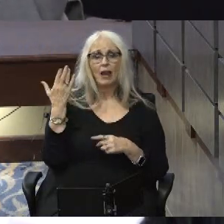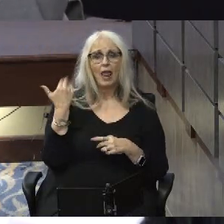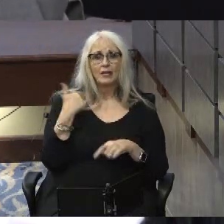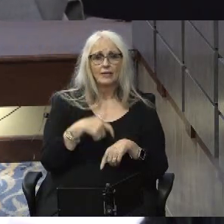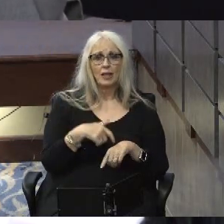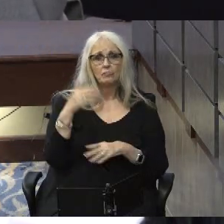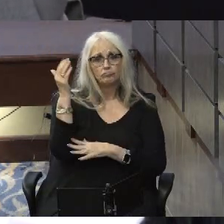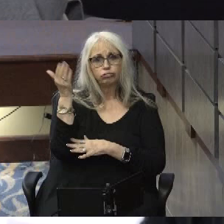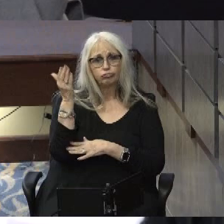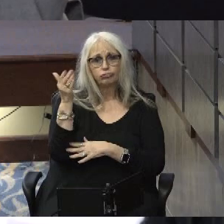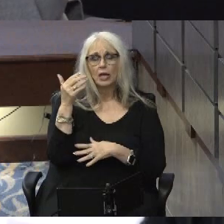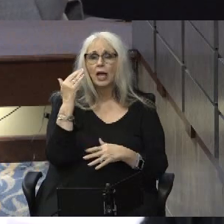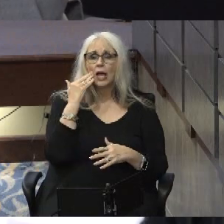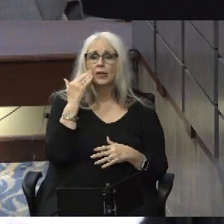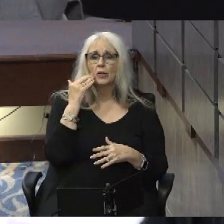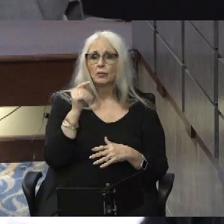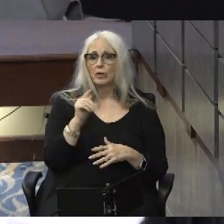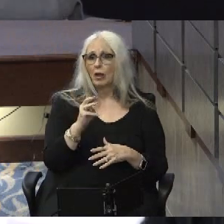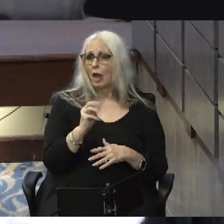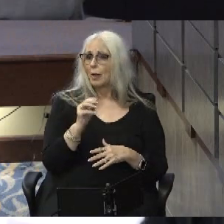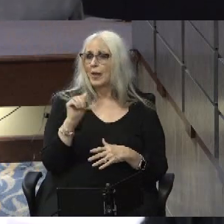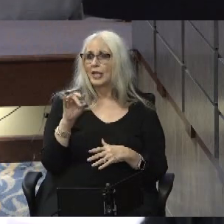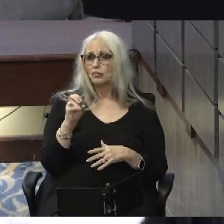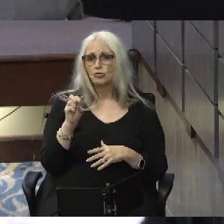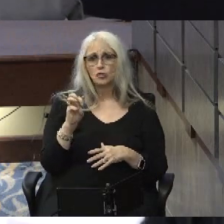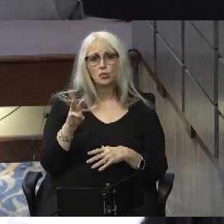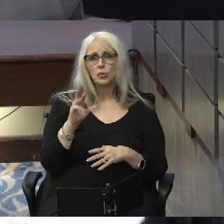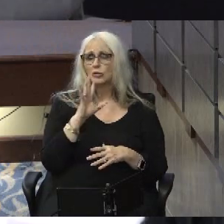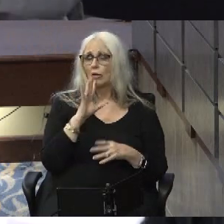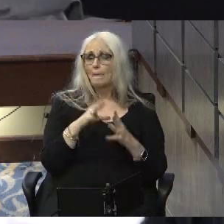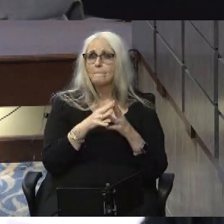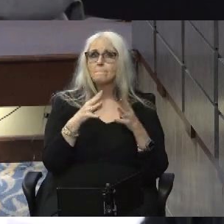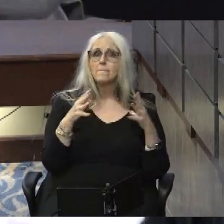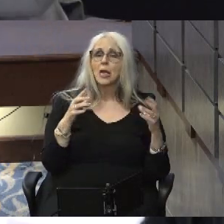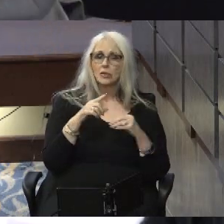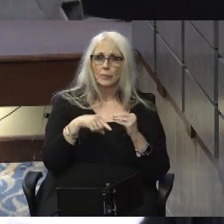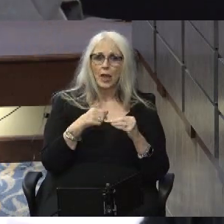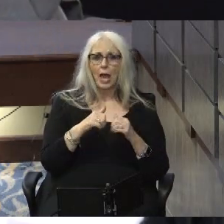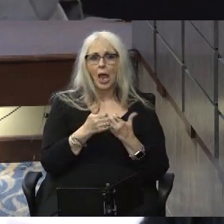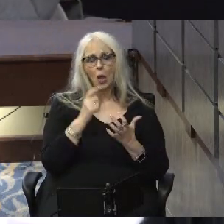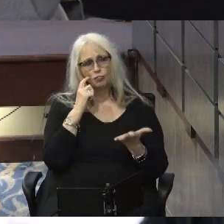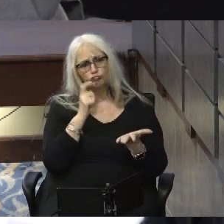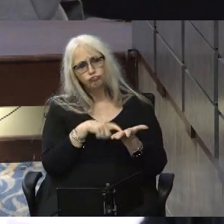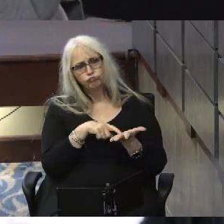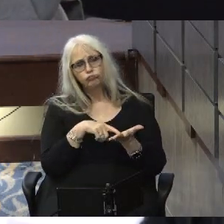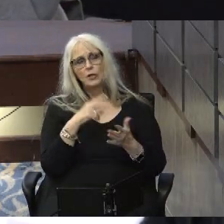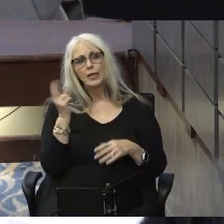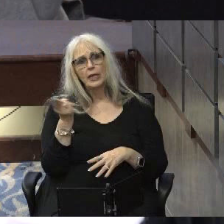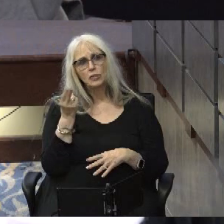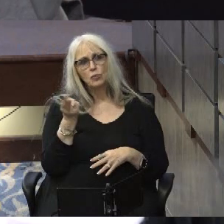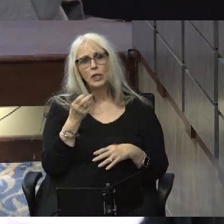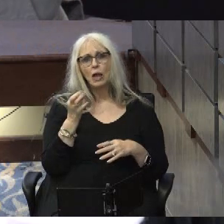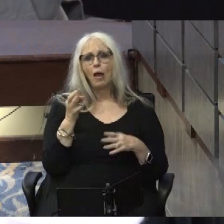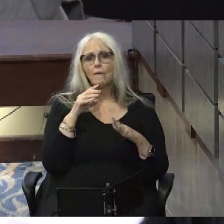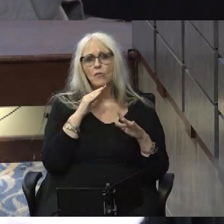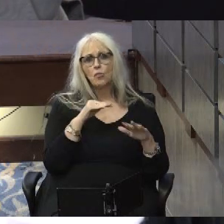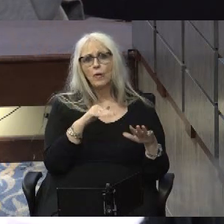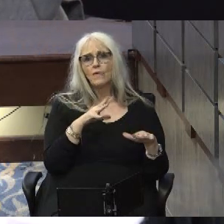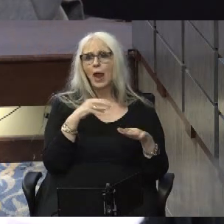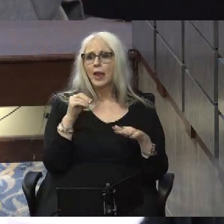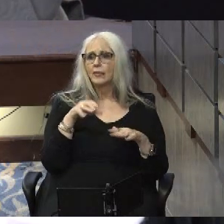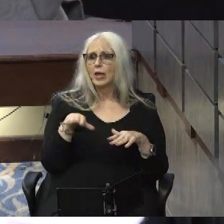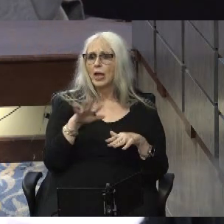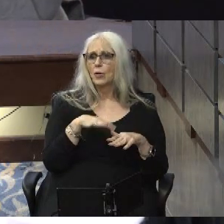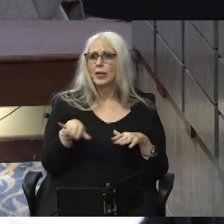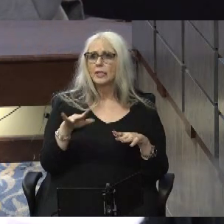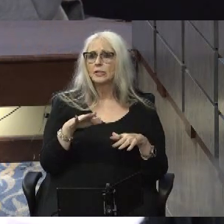certainly, and I know that Tom and Andrew and the team have talked a lot about how we acknowledge the history of the river and the history of the neighborhoods